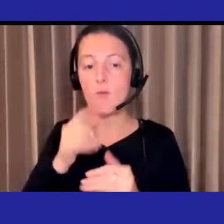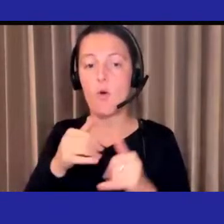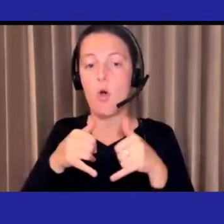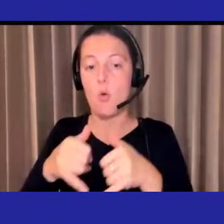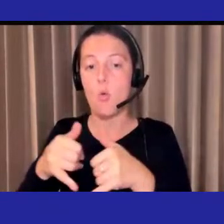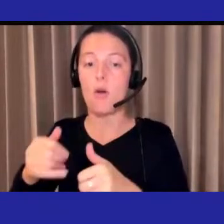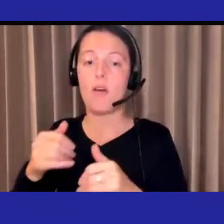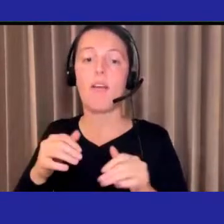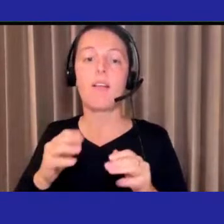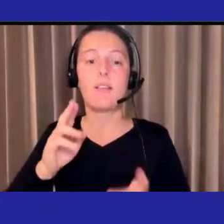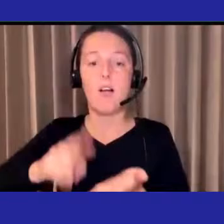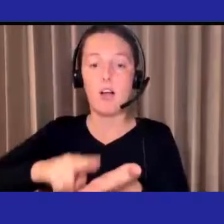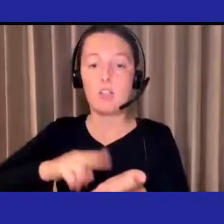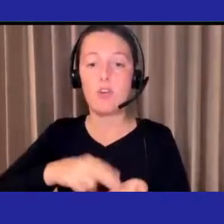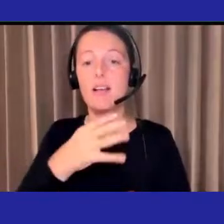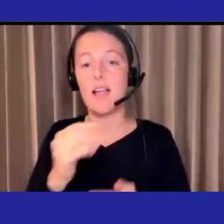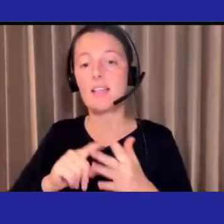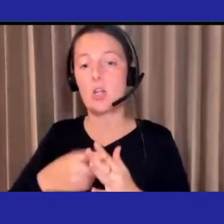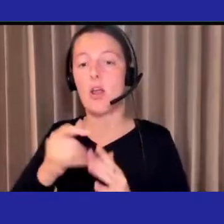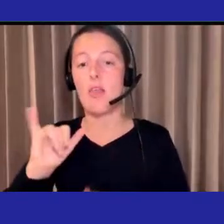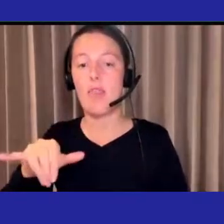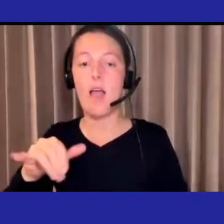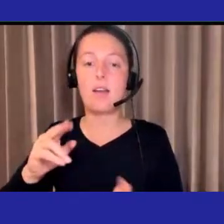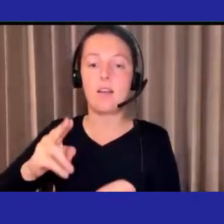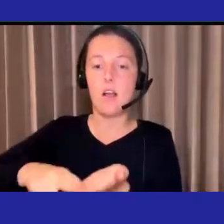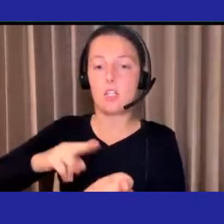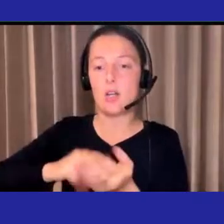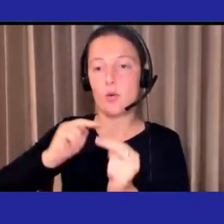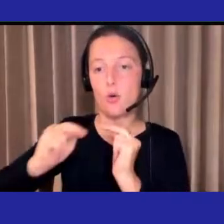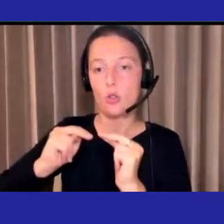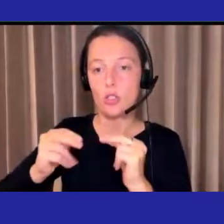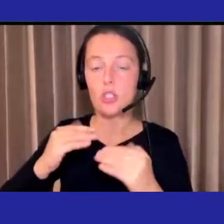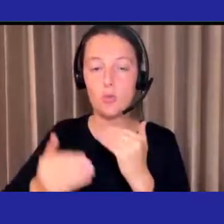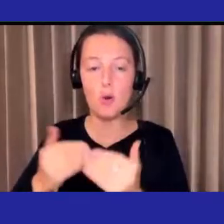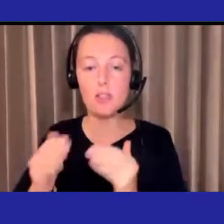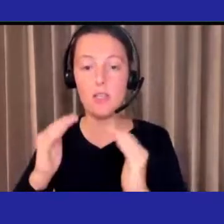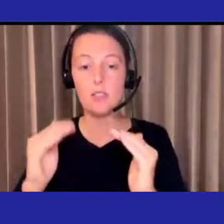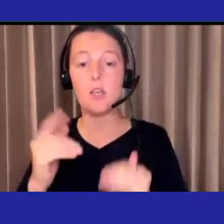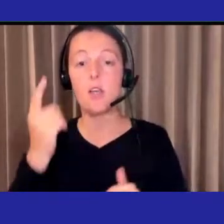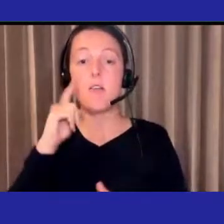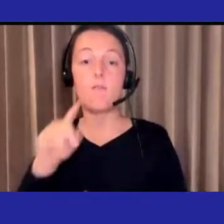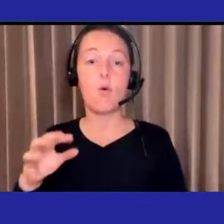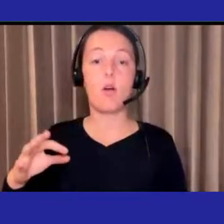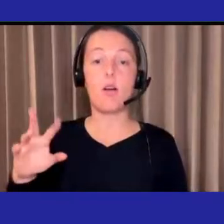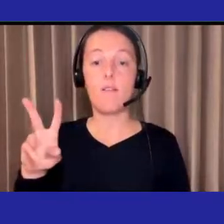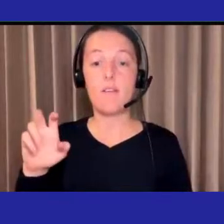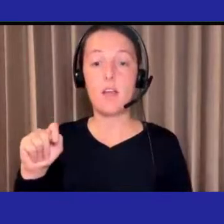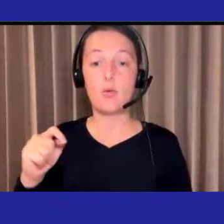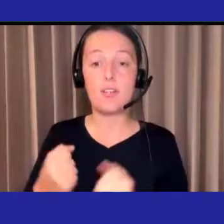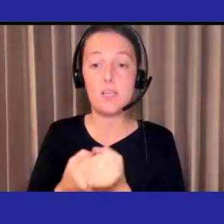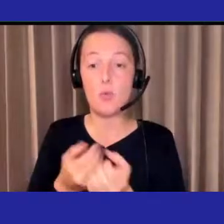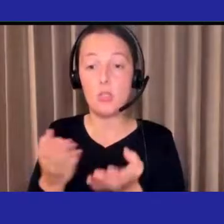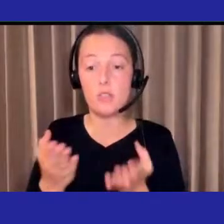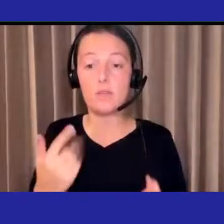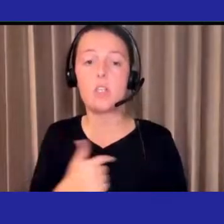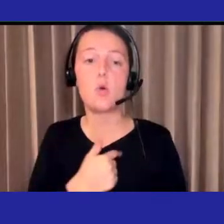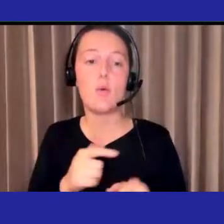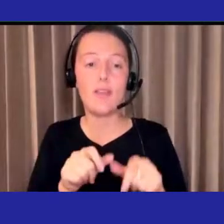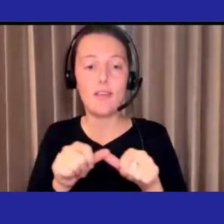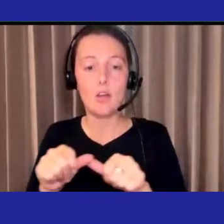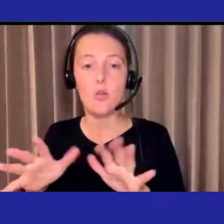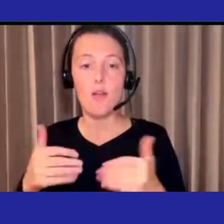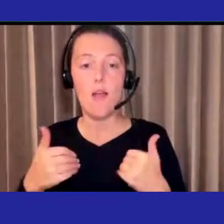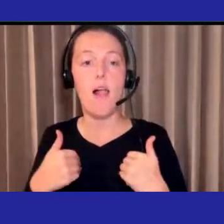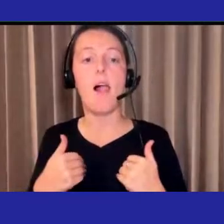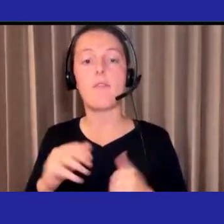In terms of veteran support services, we continue to have our veteran pop-ups, and these are individual sites and individual events